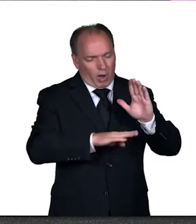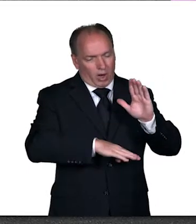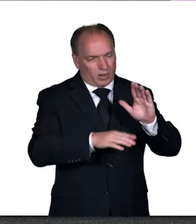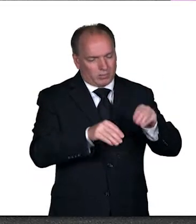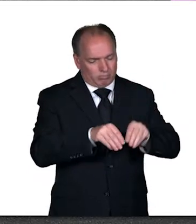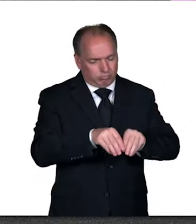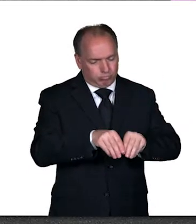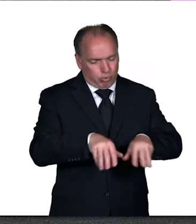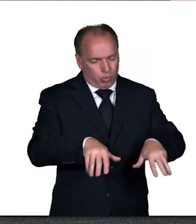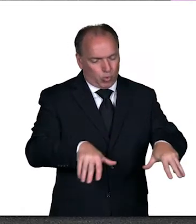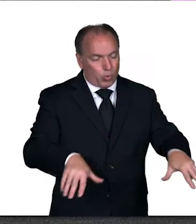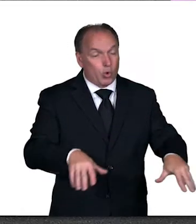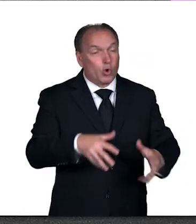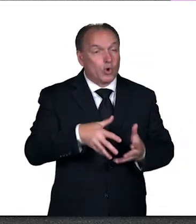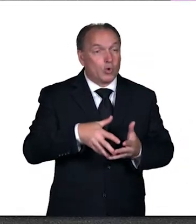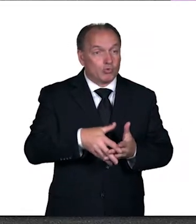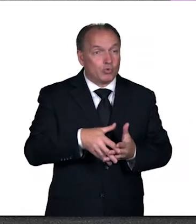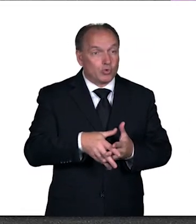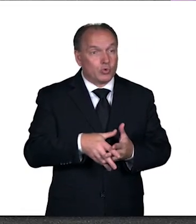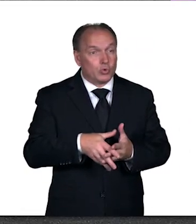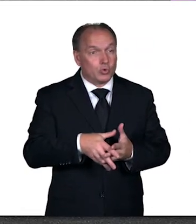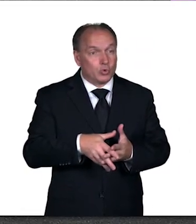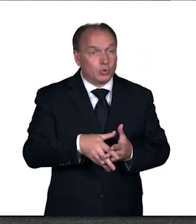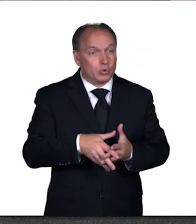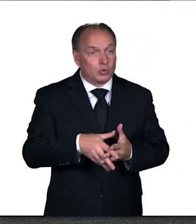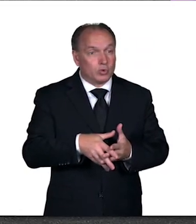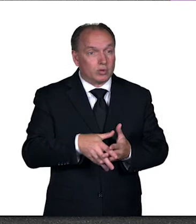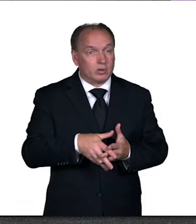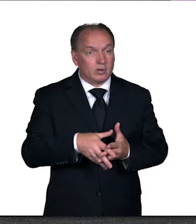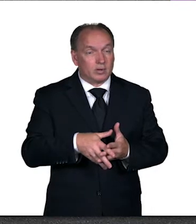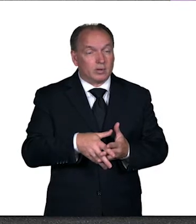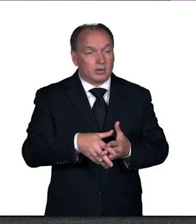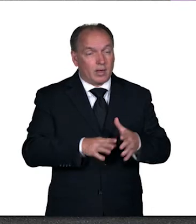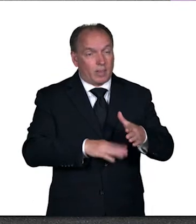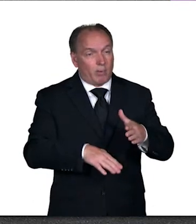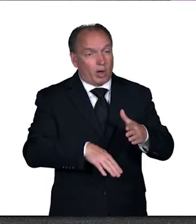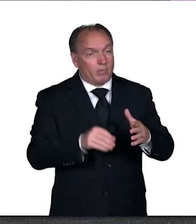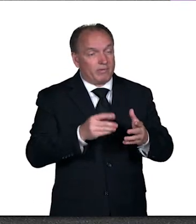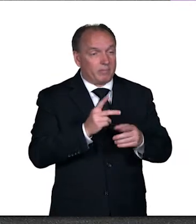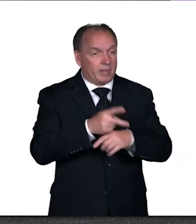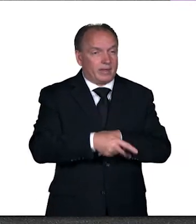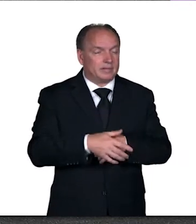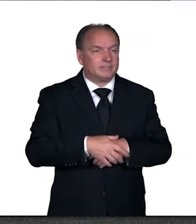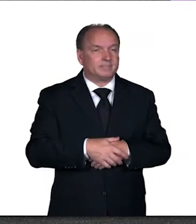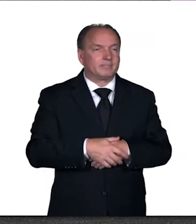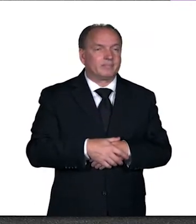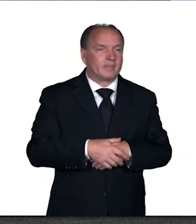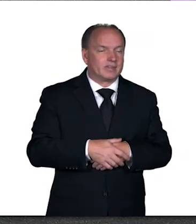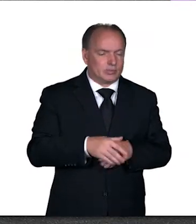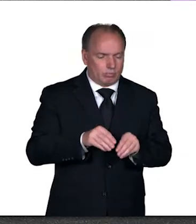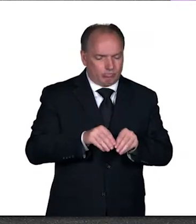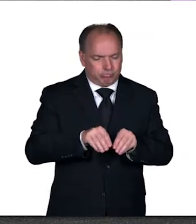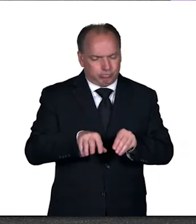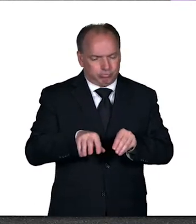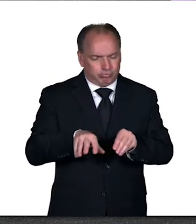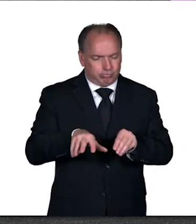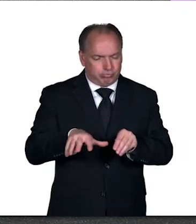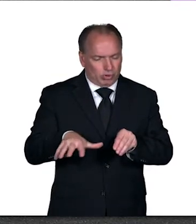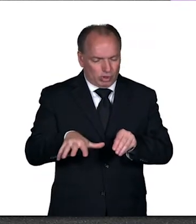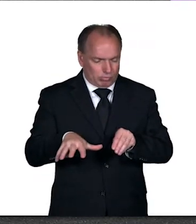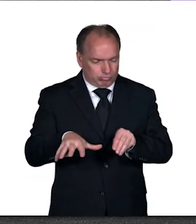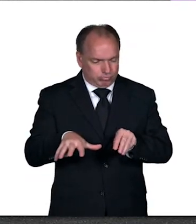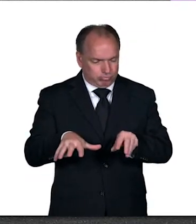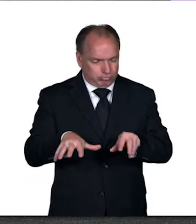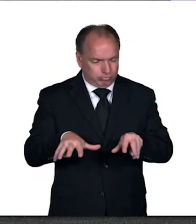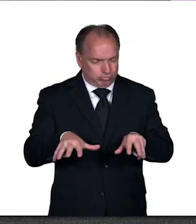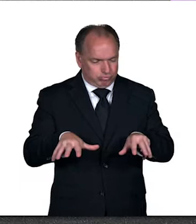bottom, because the root likes to be at the bottom of the plant. So I'm going to spread some of the